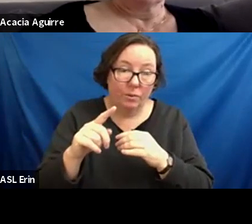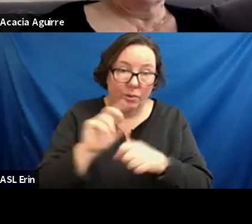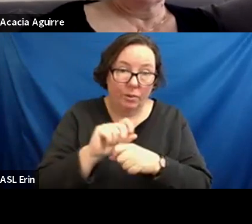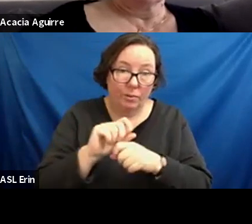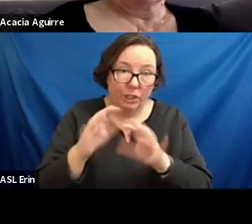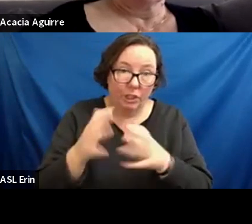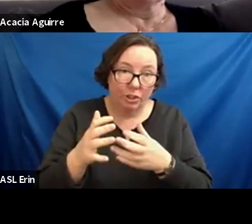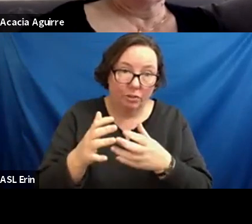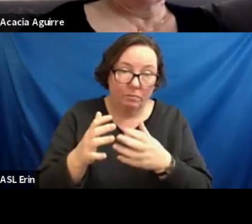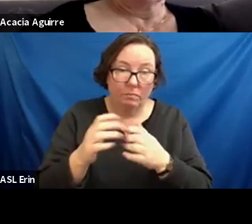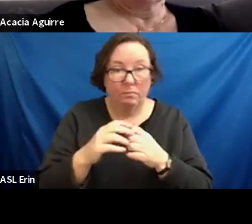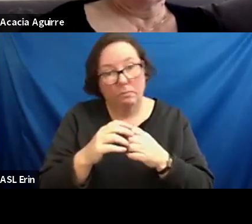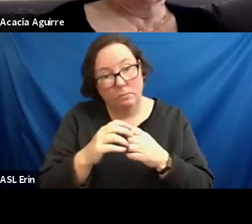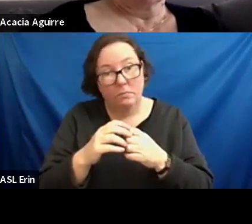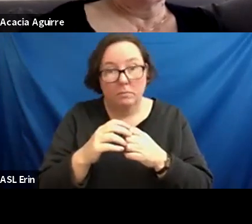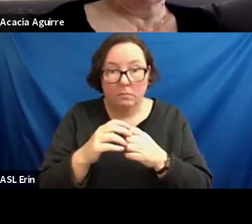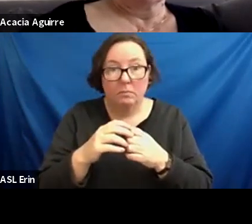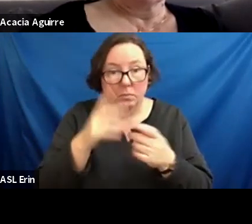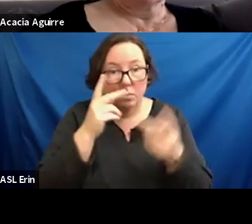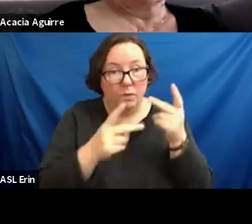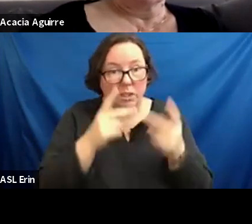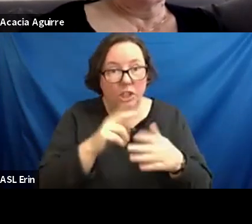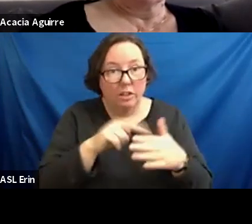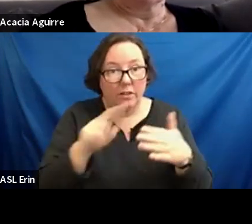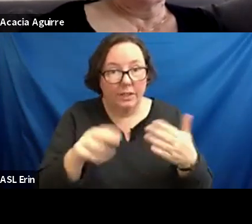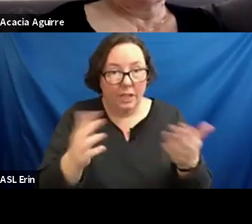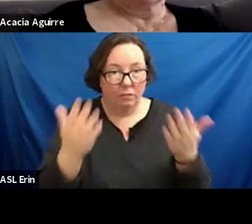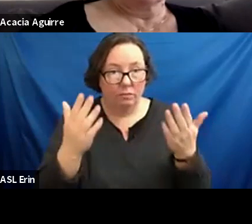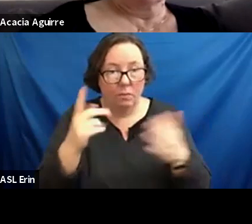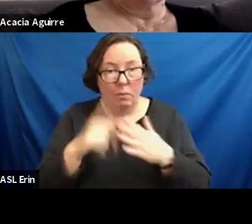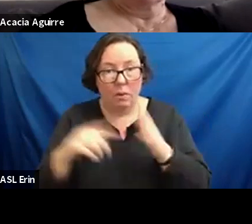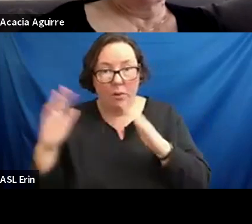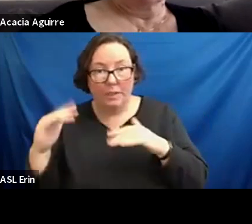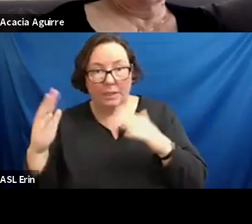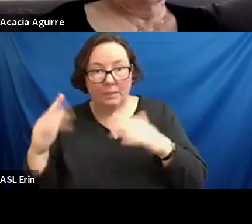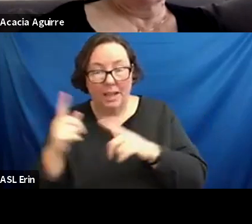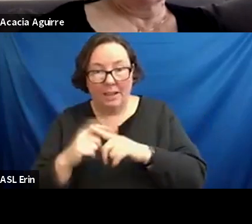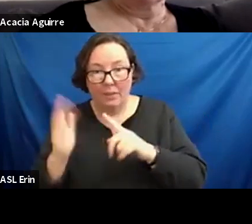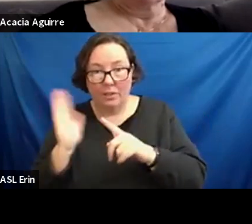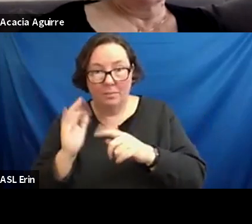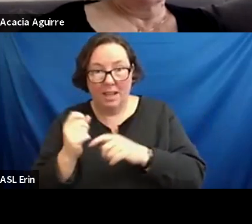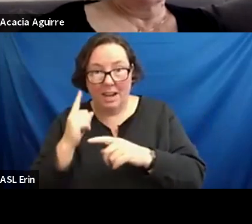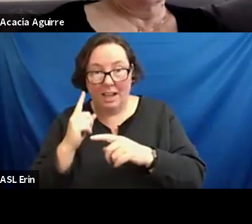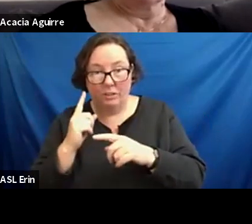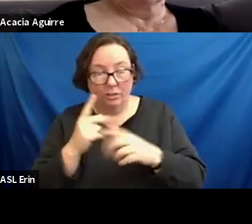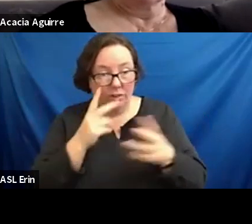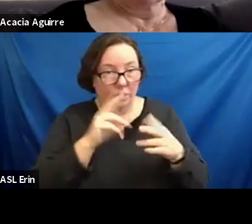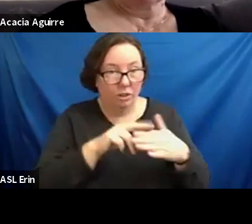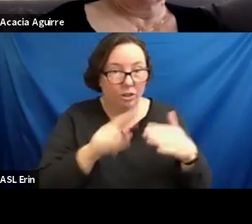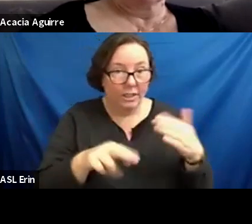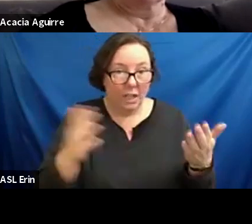are borne out in a way that tracks with our expectations in the reality of the